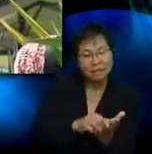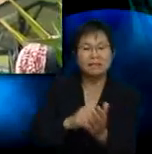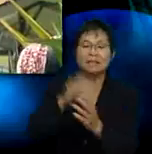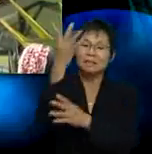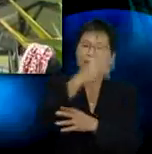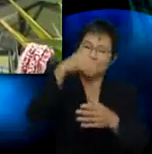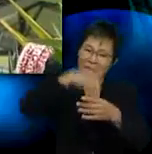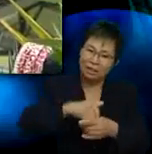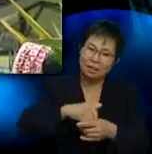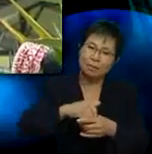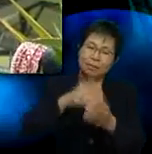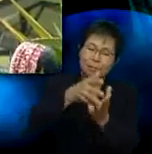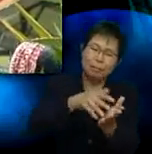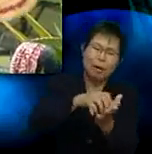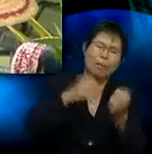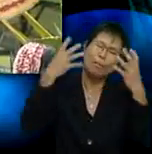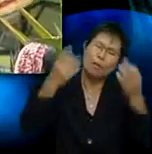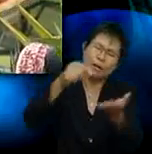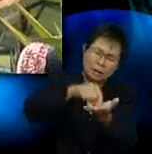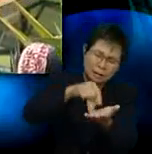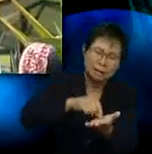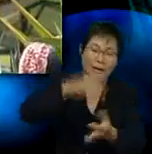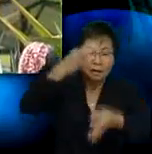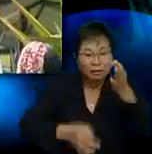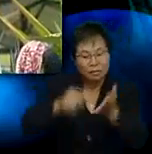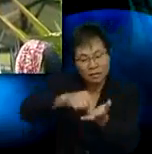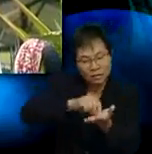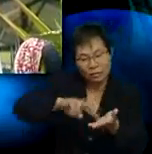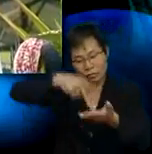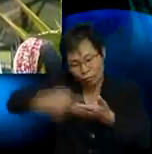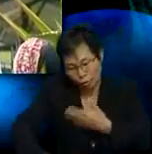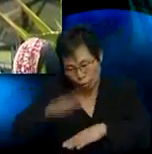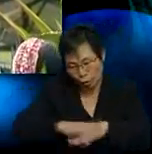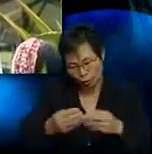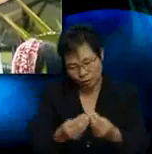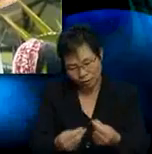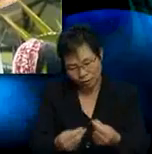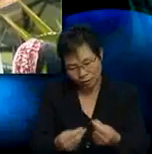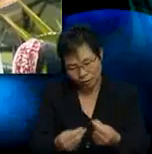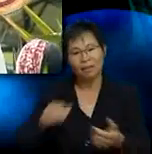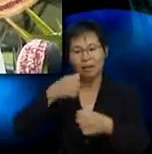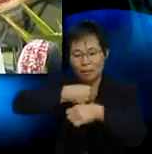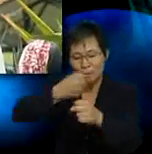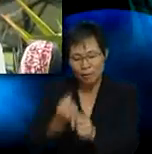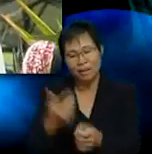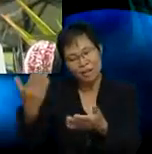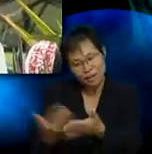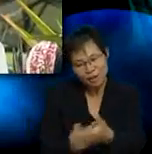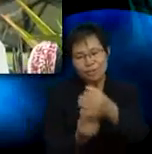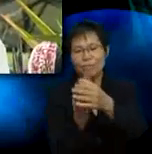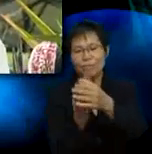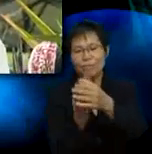there are so many seeds. So, if the seed falls on the ground, it will form a new